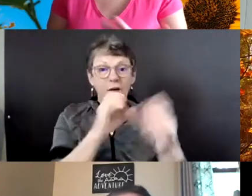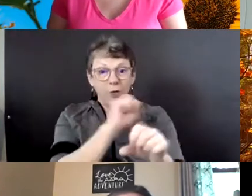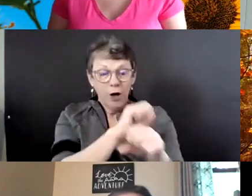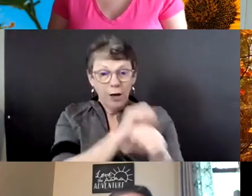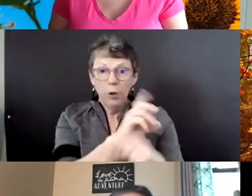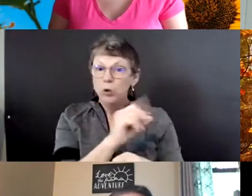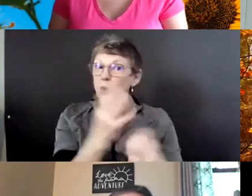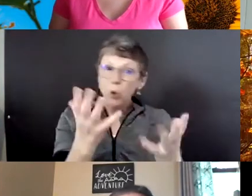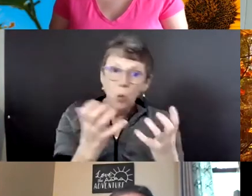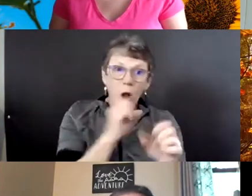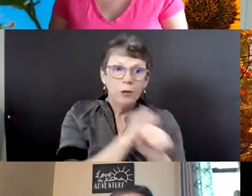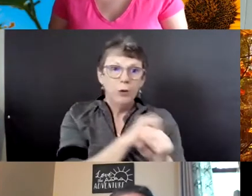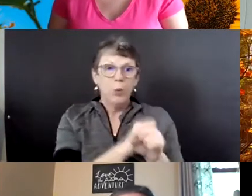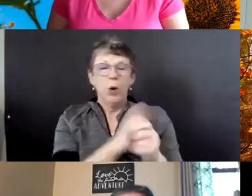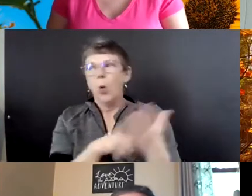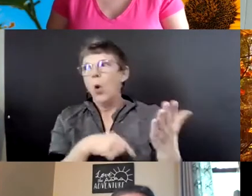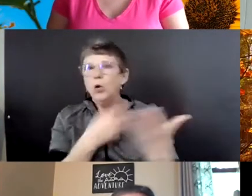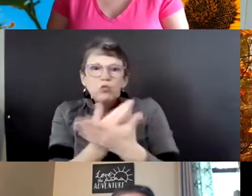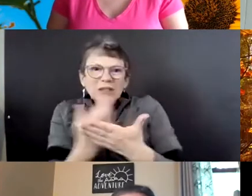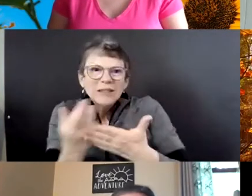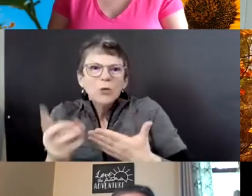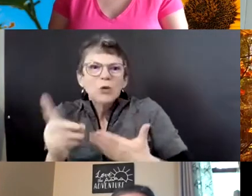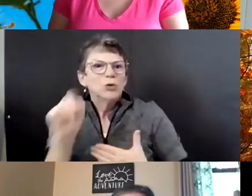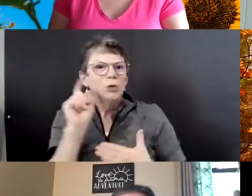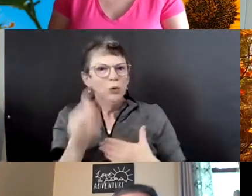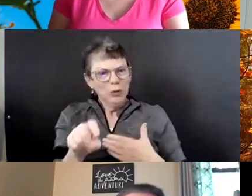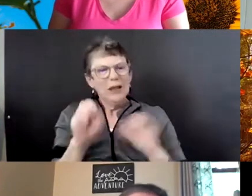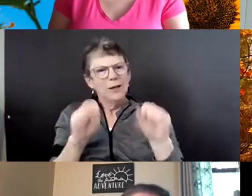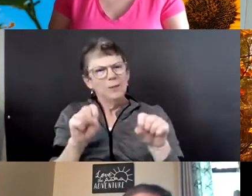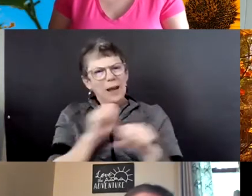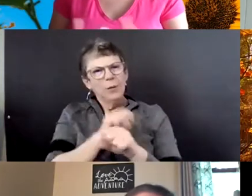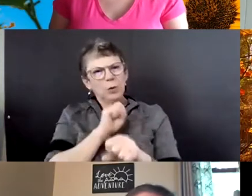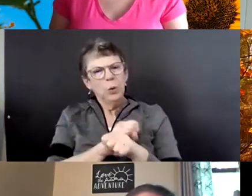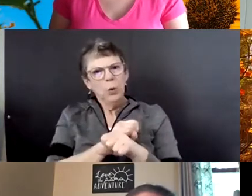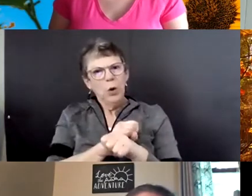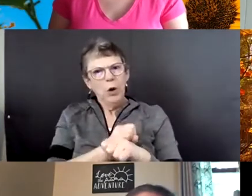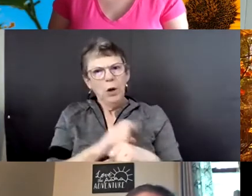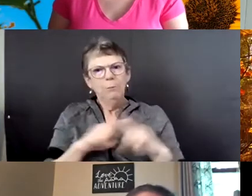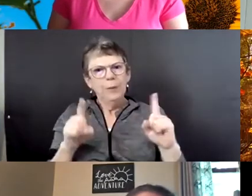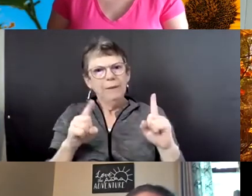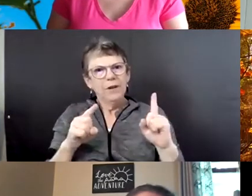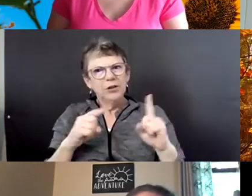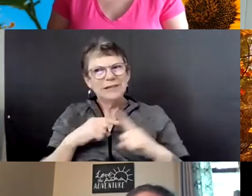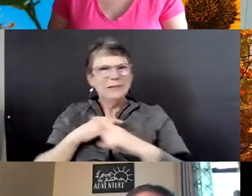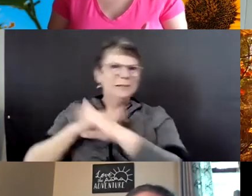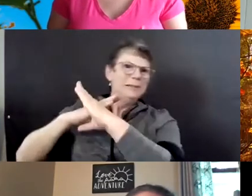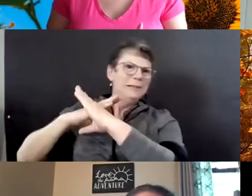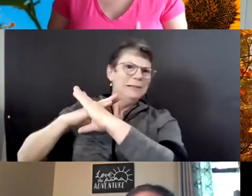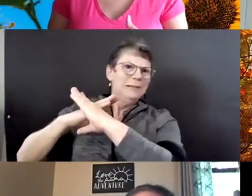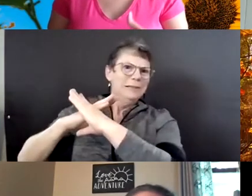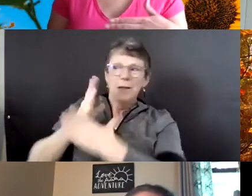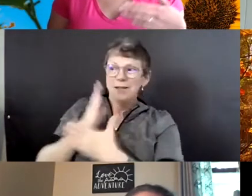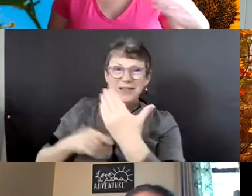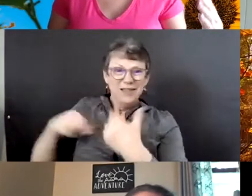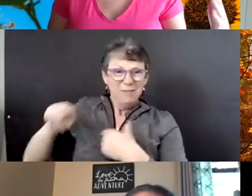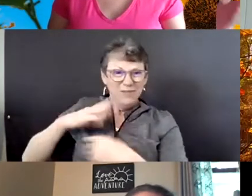work? What resources do you need in order to work? But there are barriers to being able to be employed. And some of those barriers are that